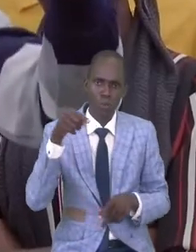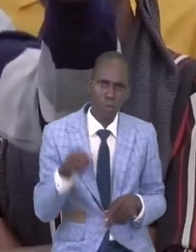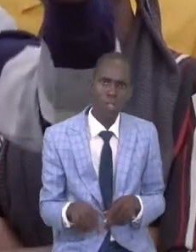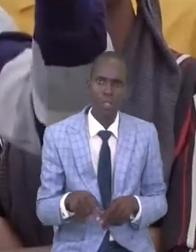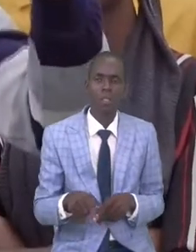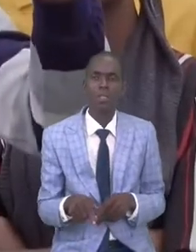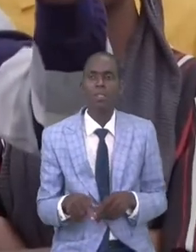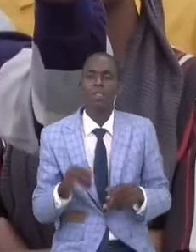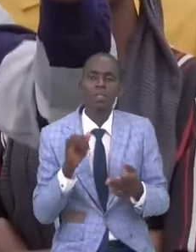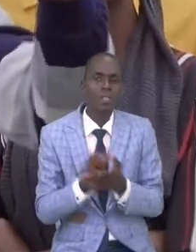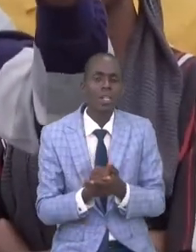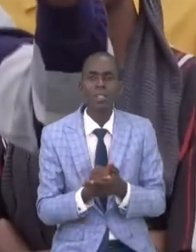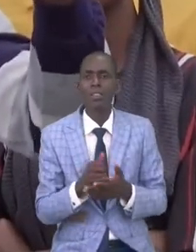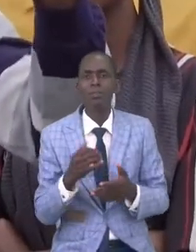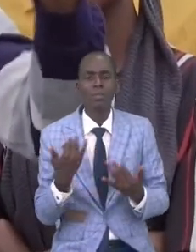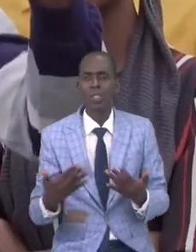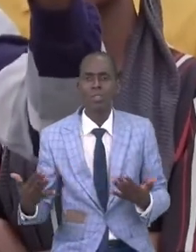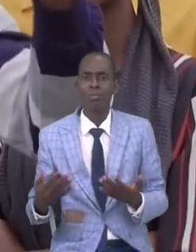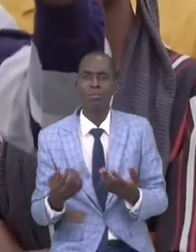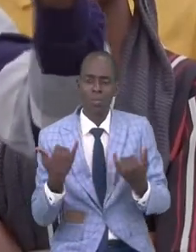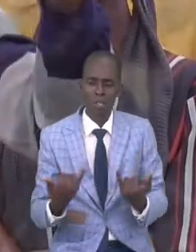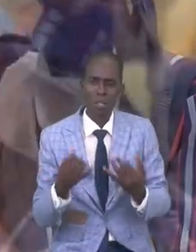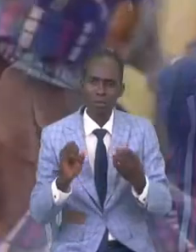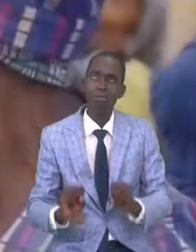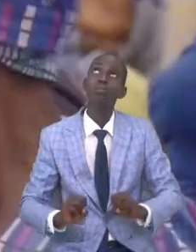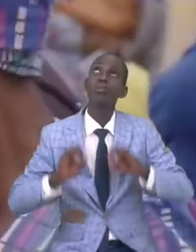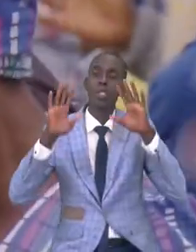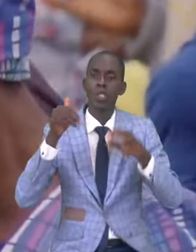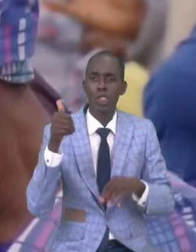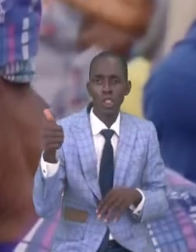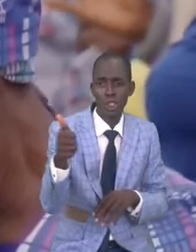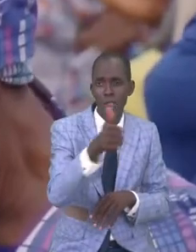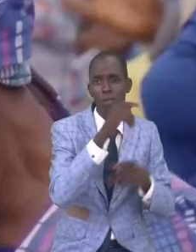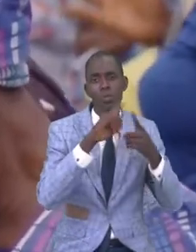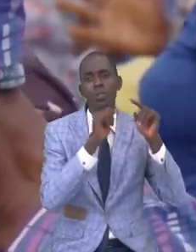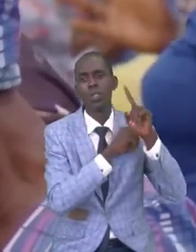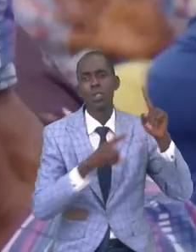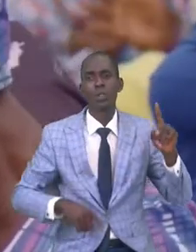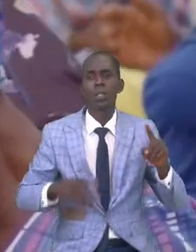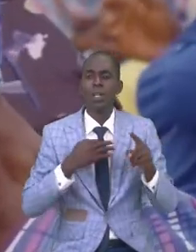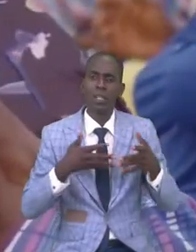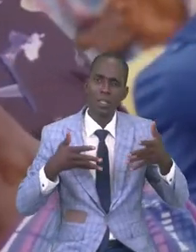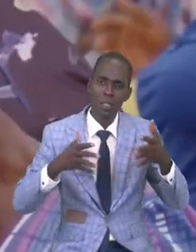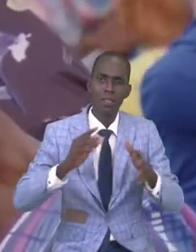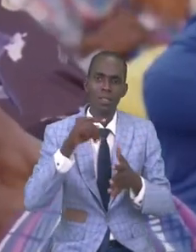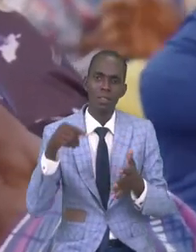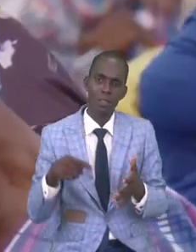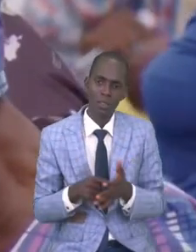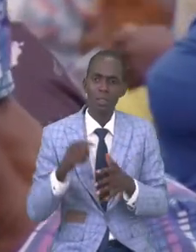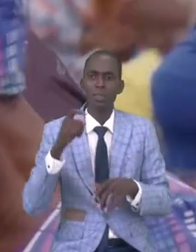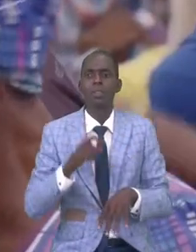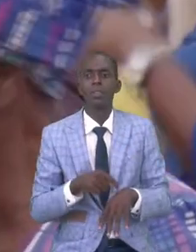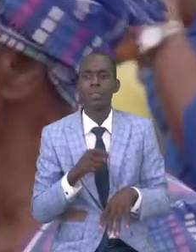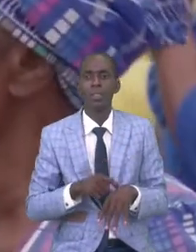Offer yourself unto the Lord and let this time,